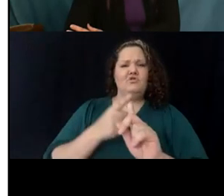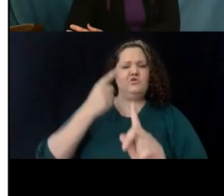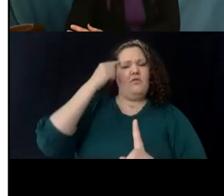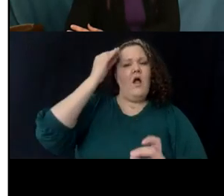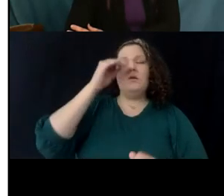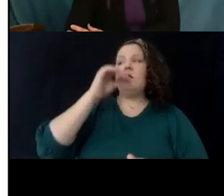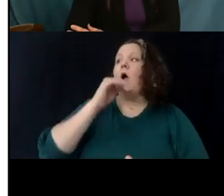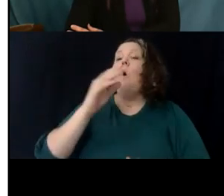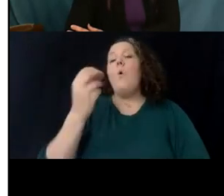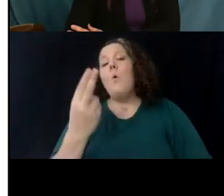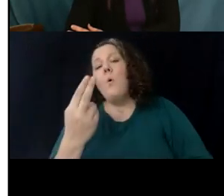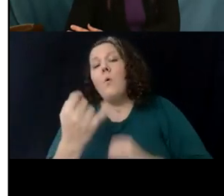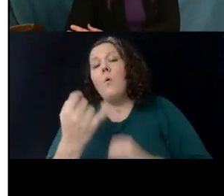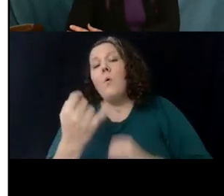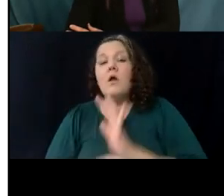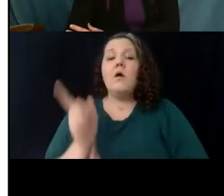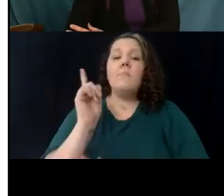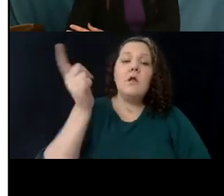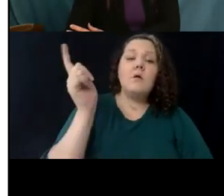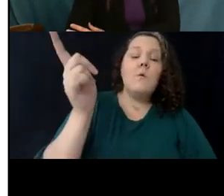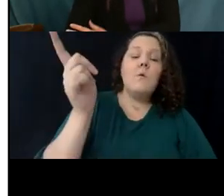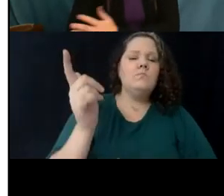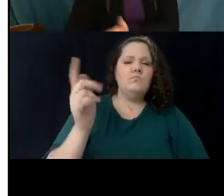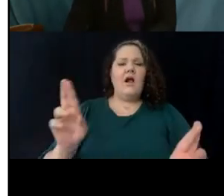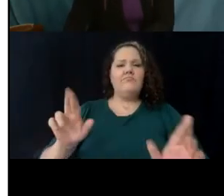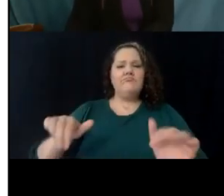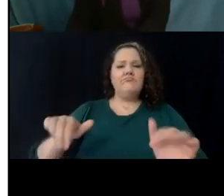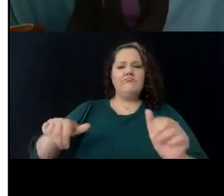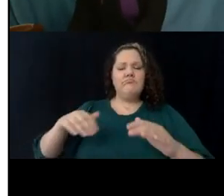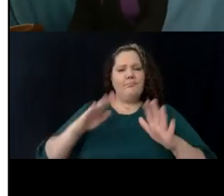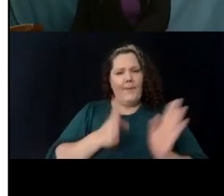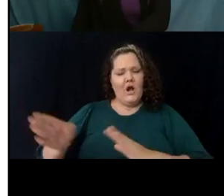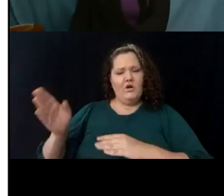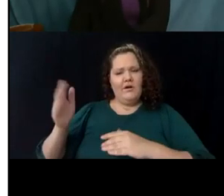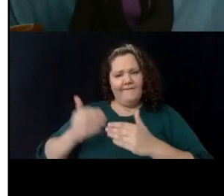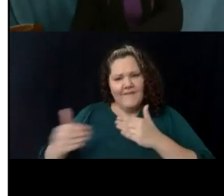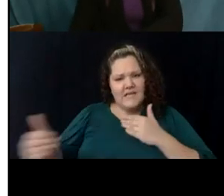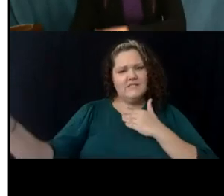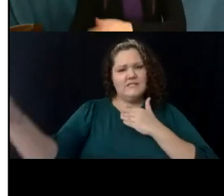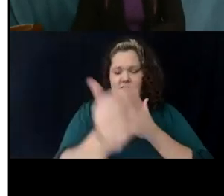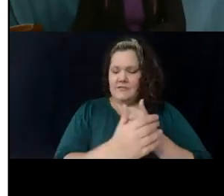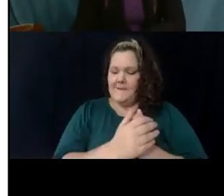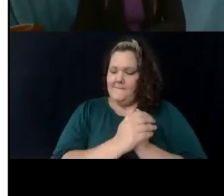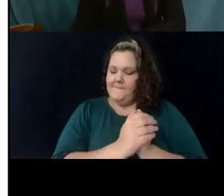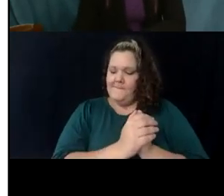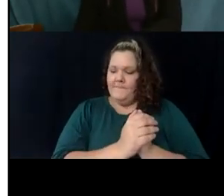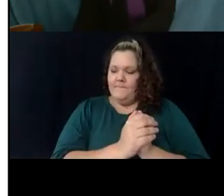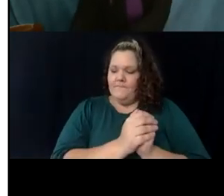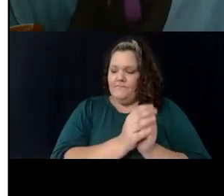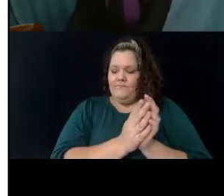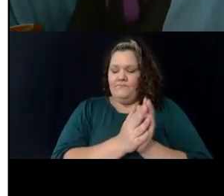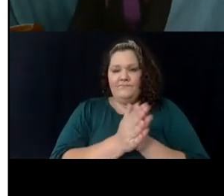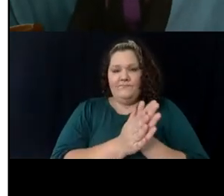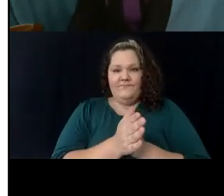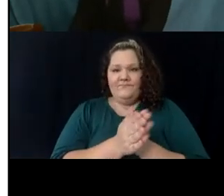So having those access features in place is very important. And what comes with that is ensuring that you're thinking about access features at the very